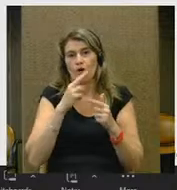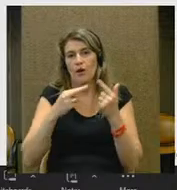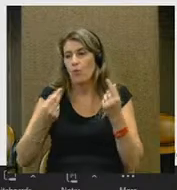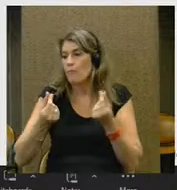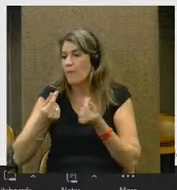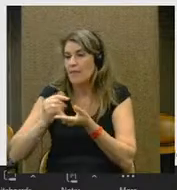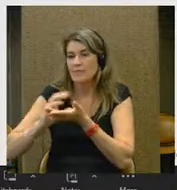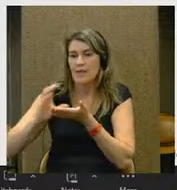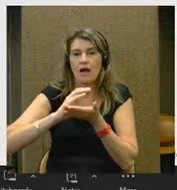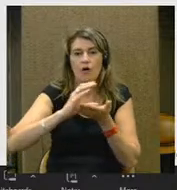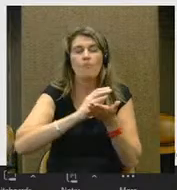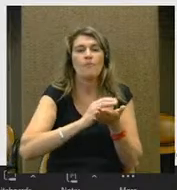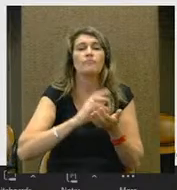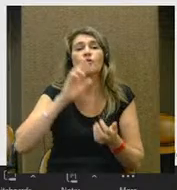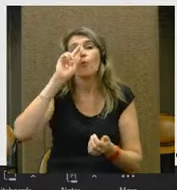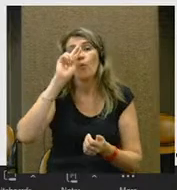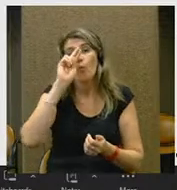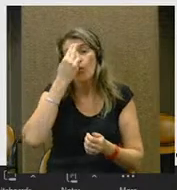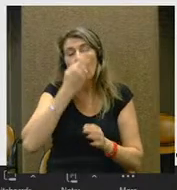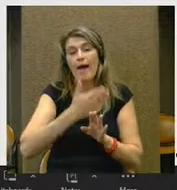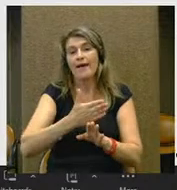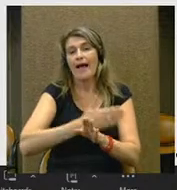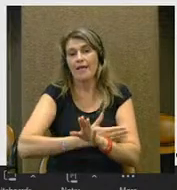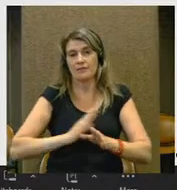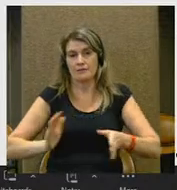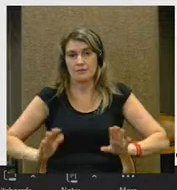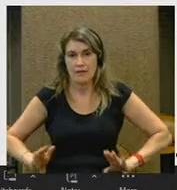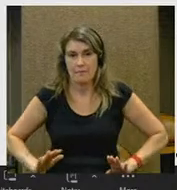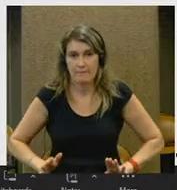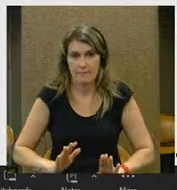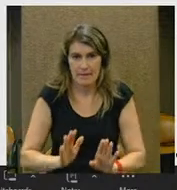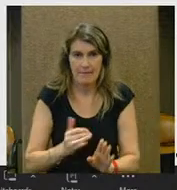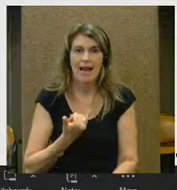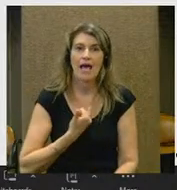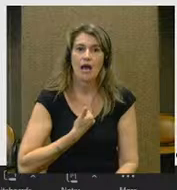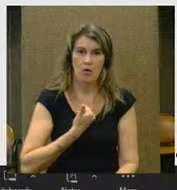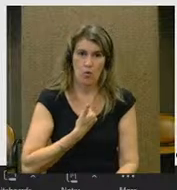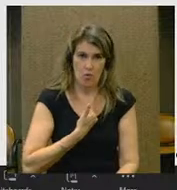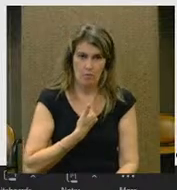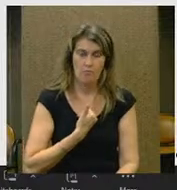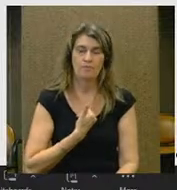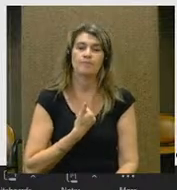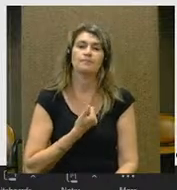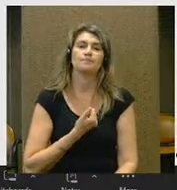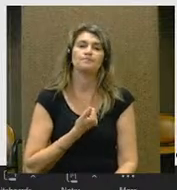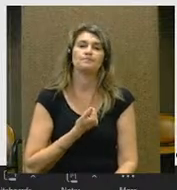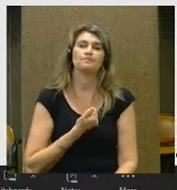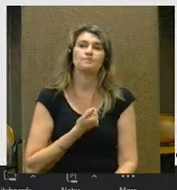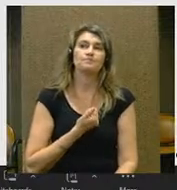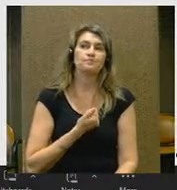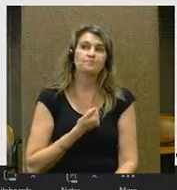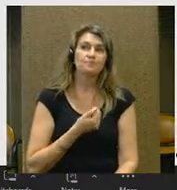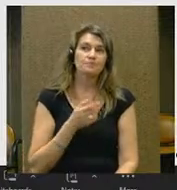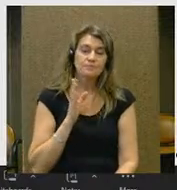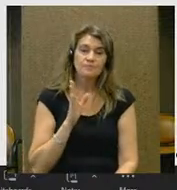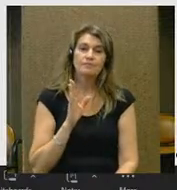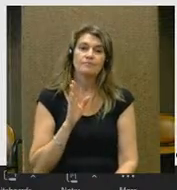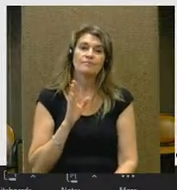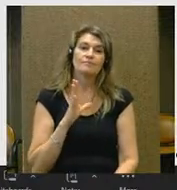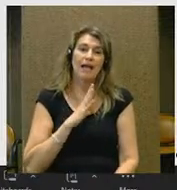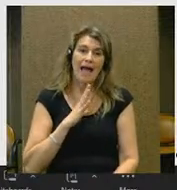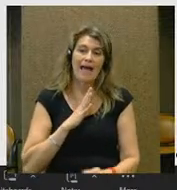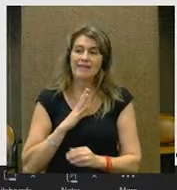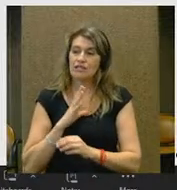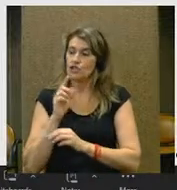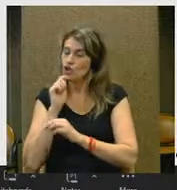do to prepare? Well, I want to conclude by indicating that there is some good news. We do know that there